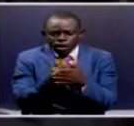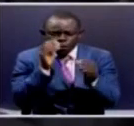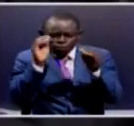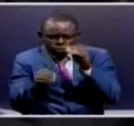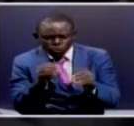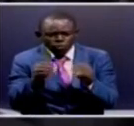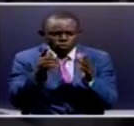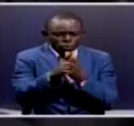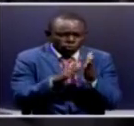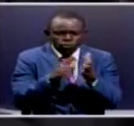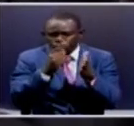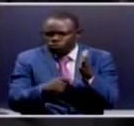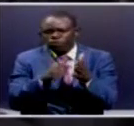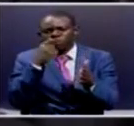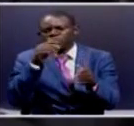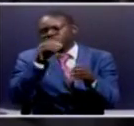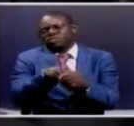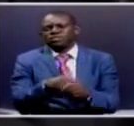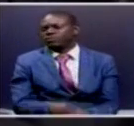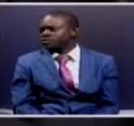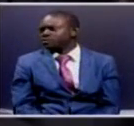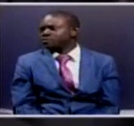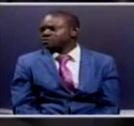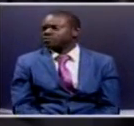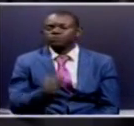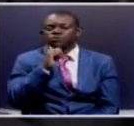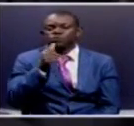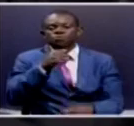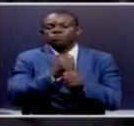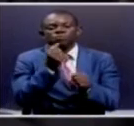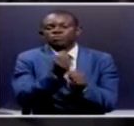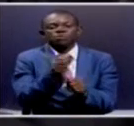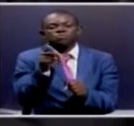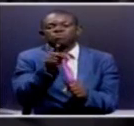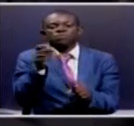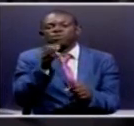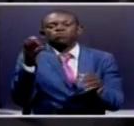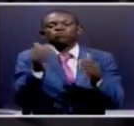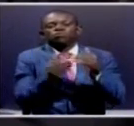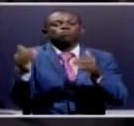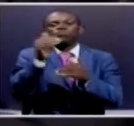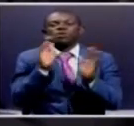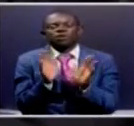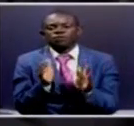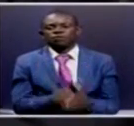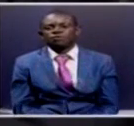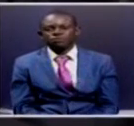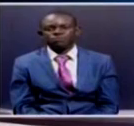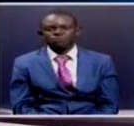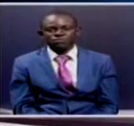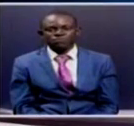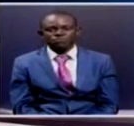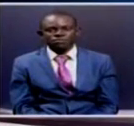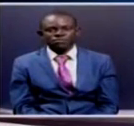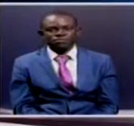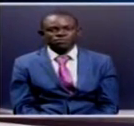have. They are not there because of the numbers. So let's try to be. But you're so sure they would not vote. They would